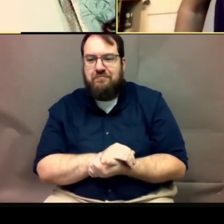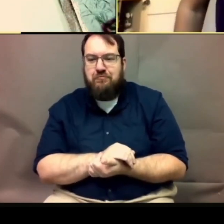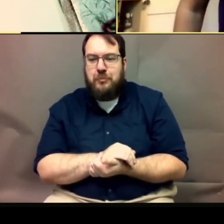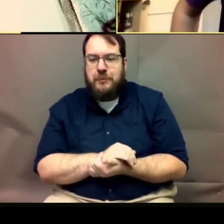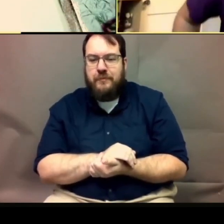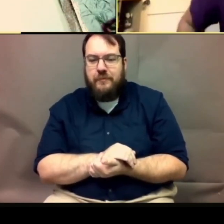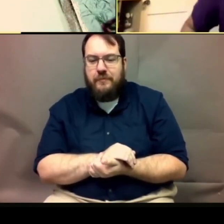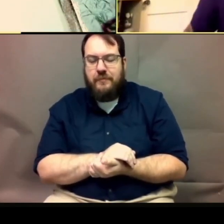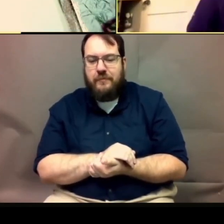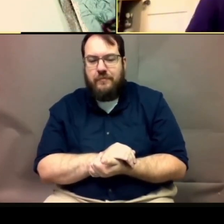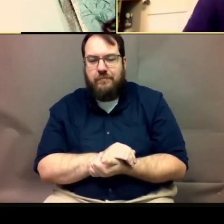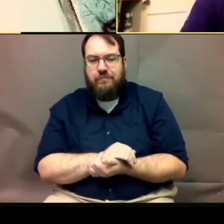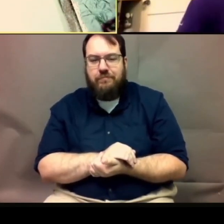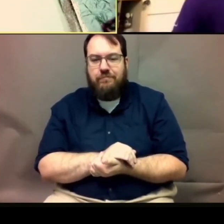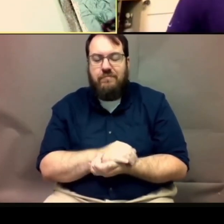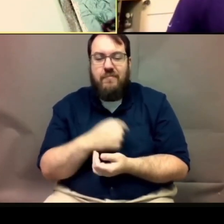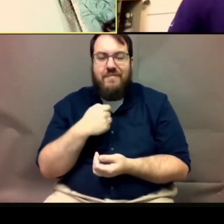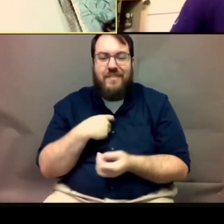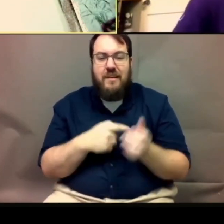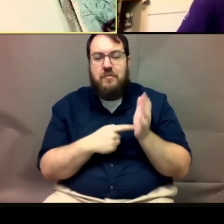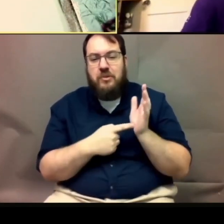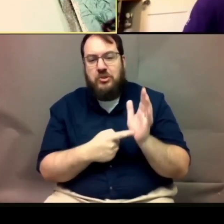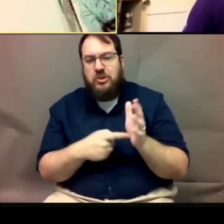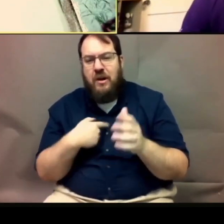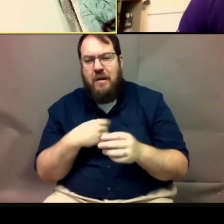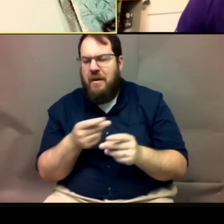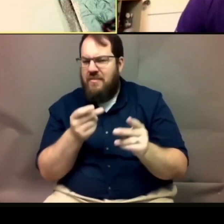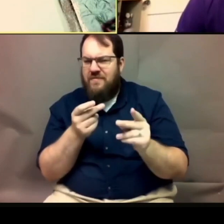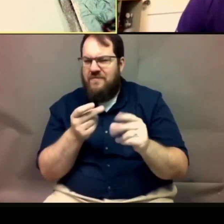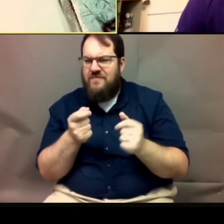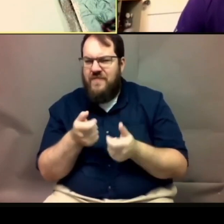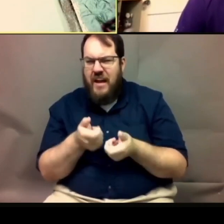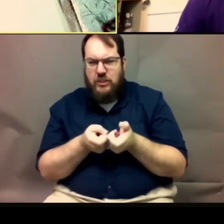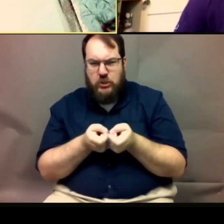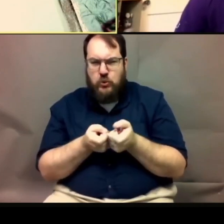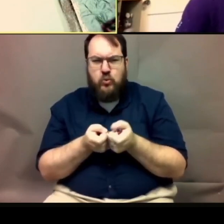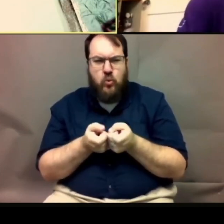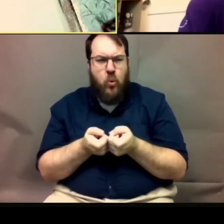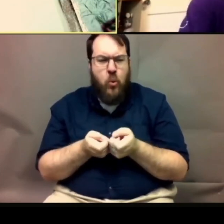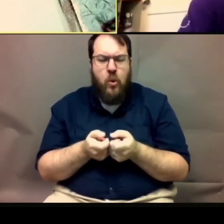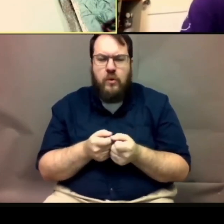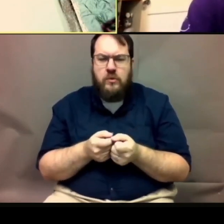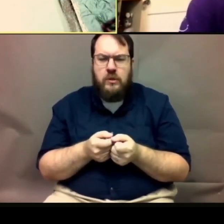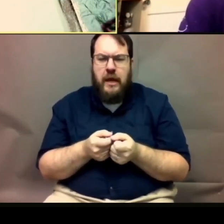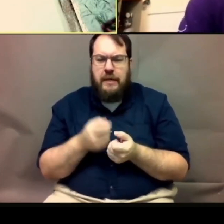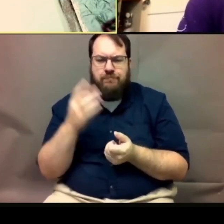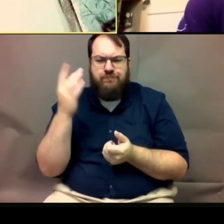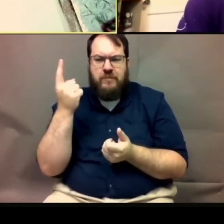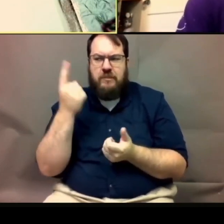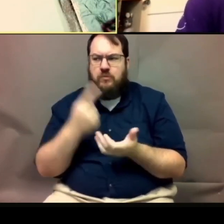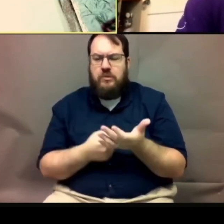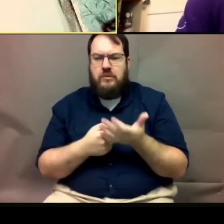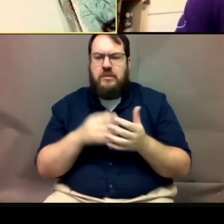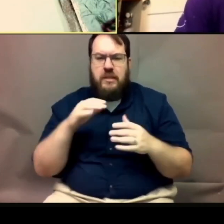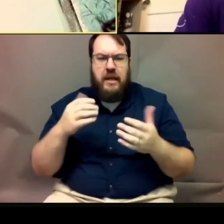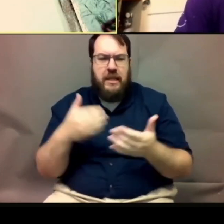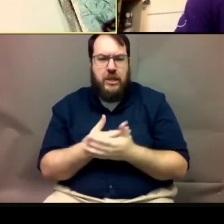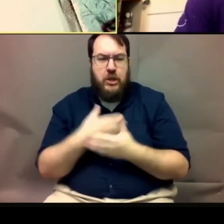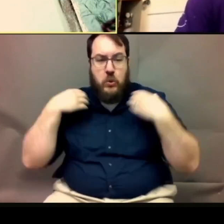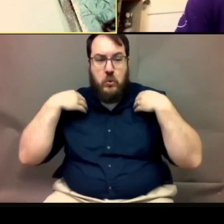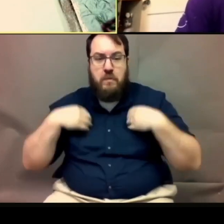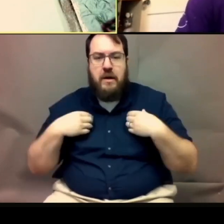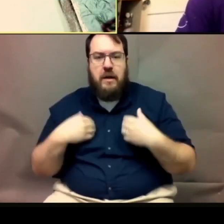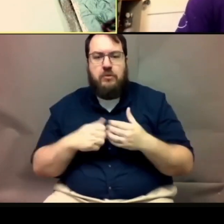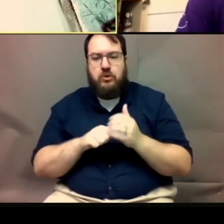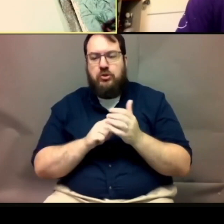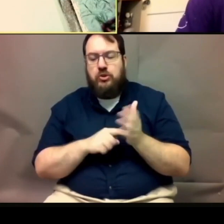gonna show, so I made a quick controller and someone was talking about our new backpacks and I'm gonna show you how to code the